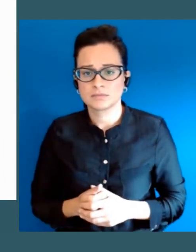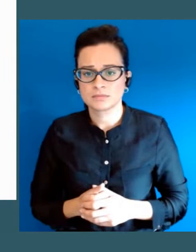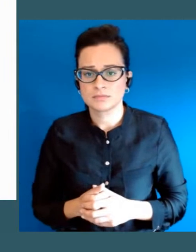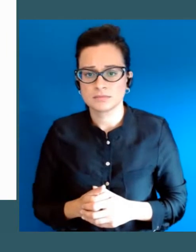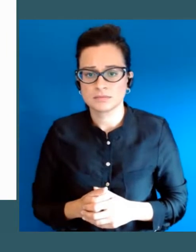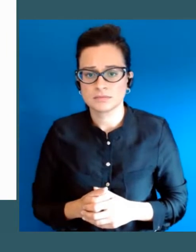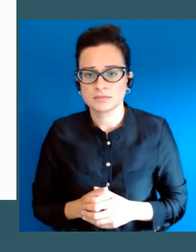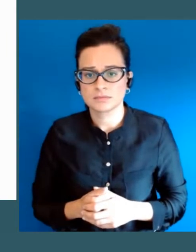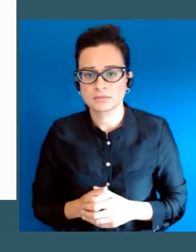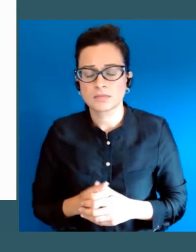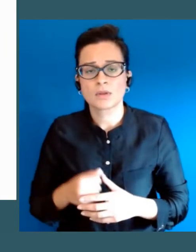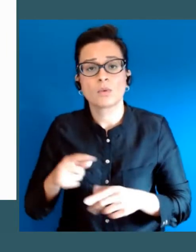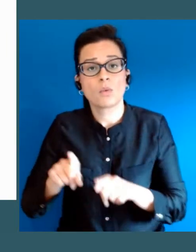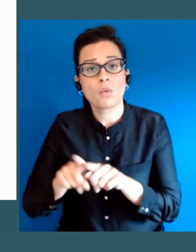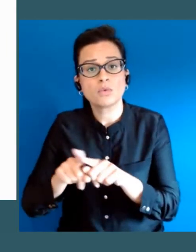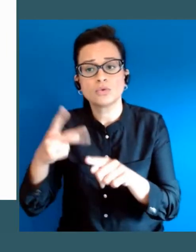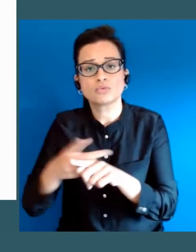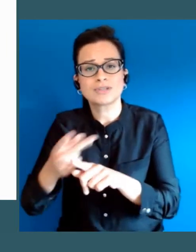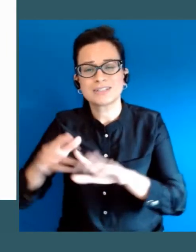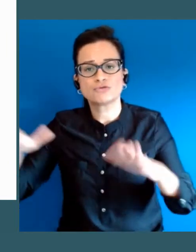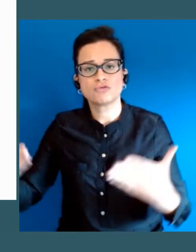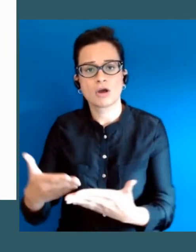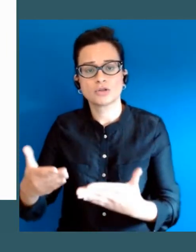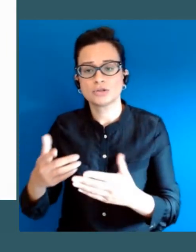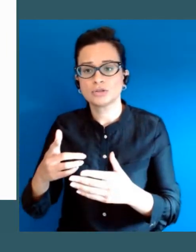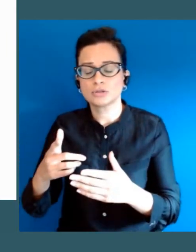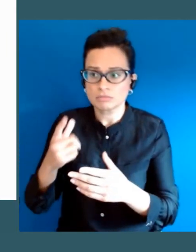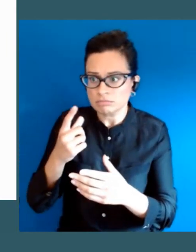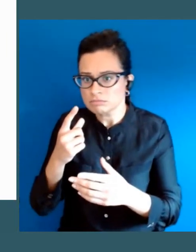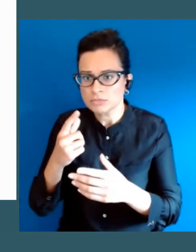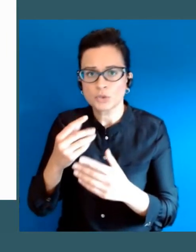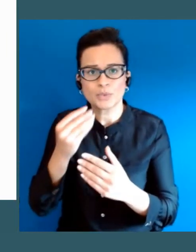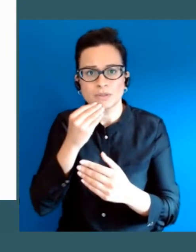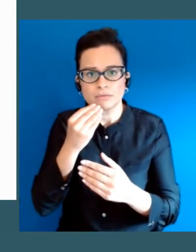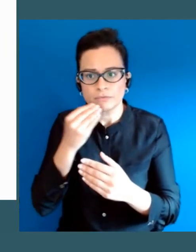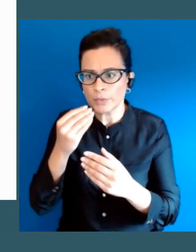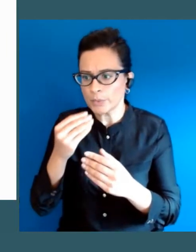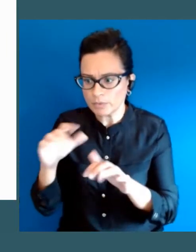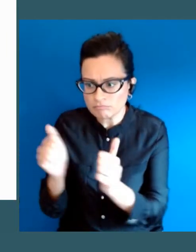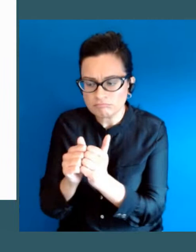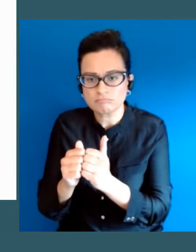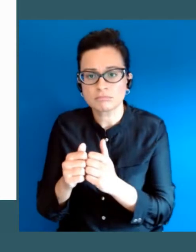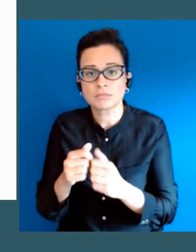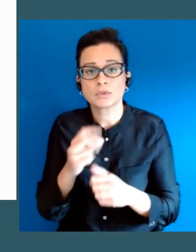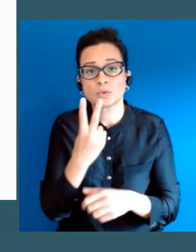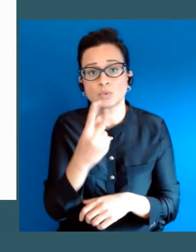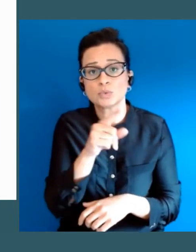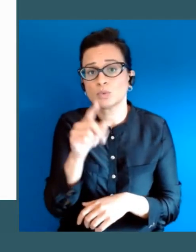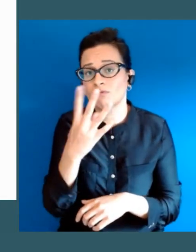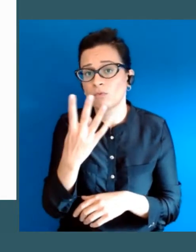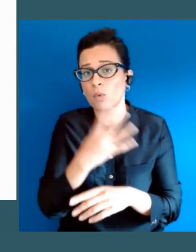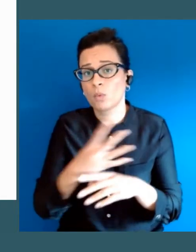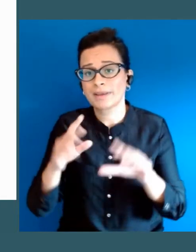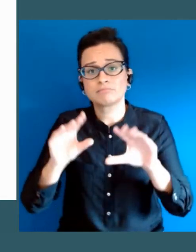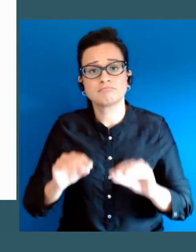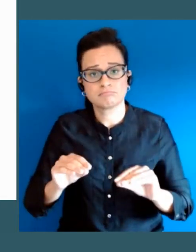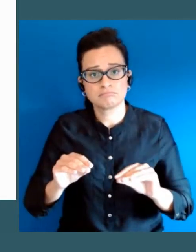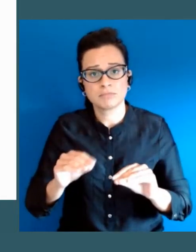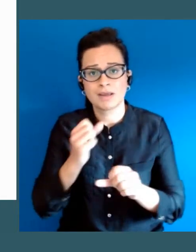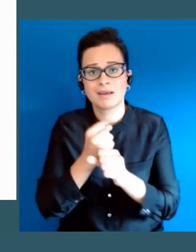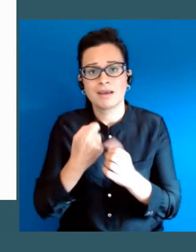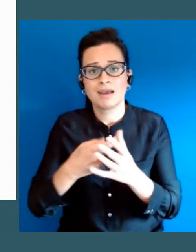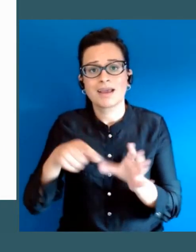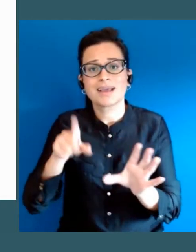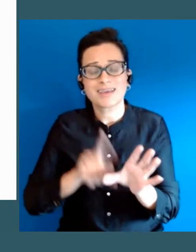but also that nutritional adequacy. So we usually advise a 2 to 4 week exclusion, and as Gary touched on as well, I